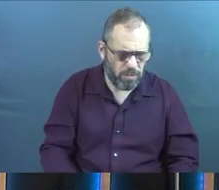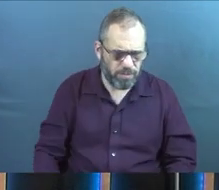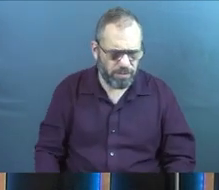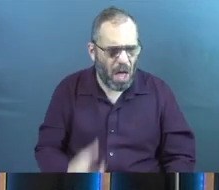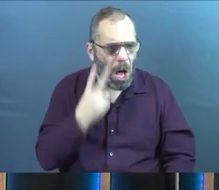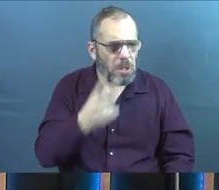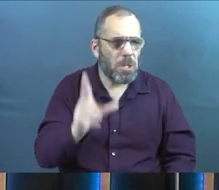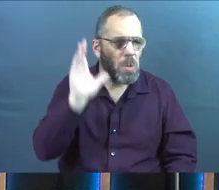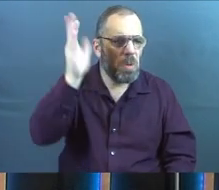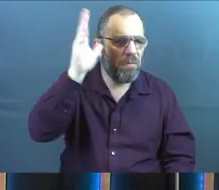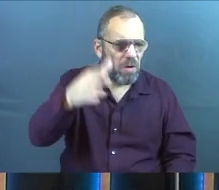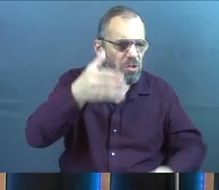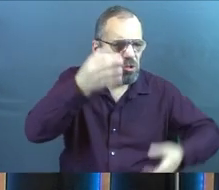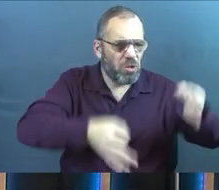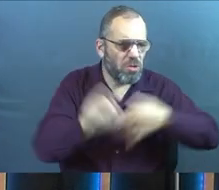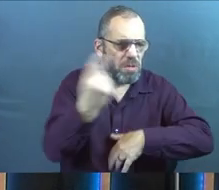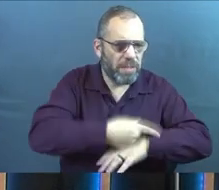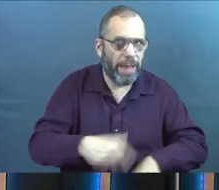See you on Judgment Day.